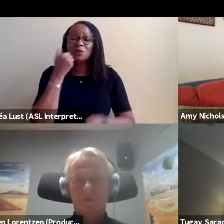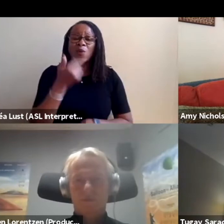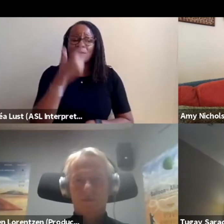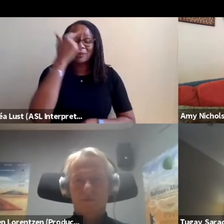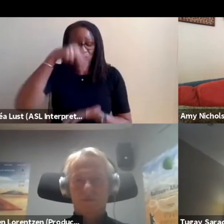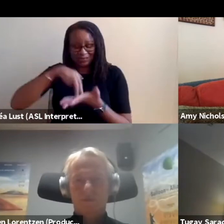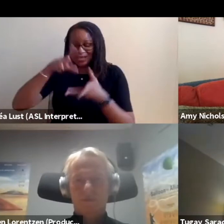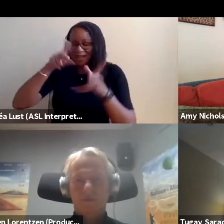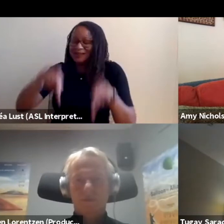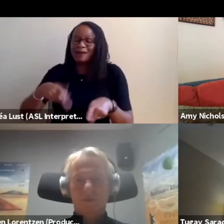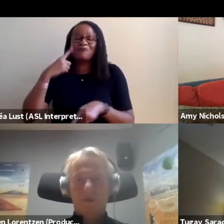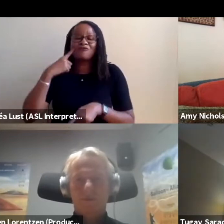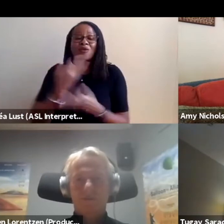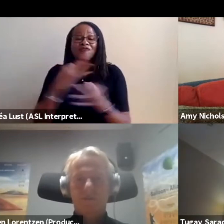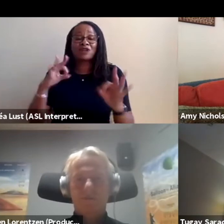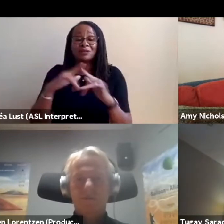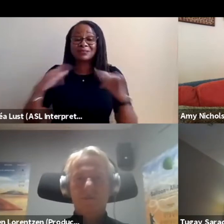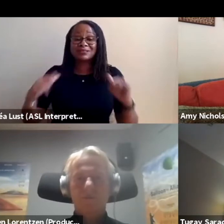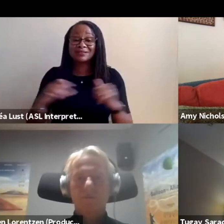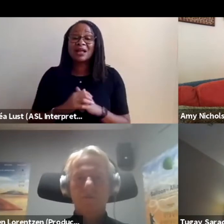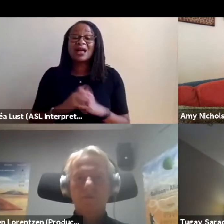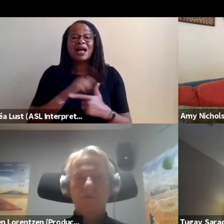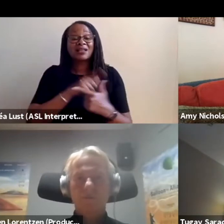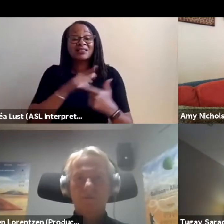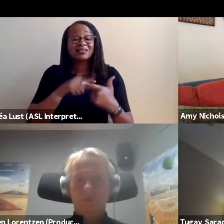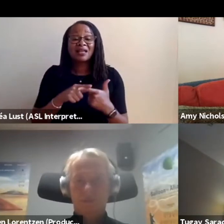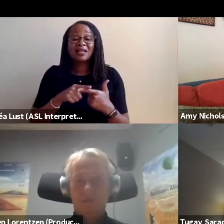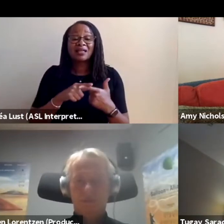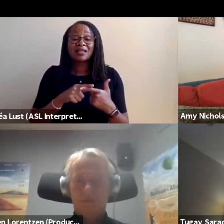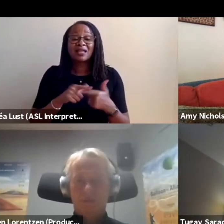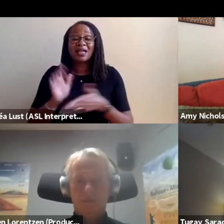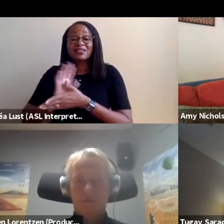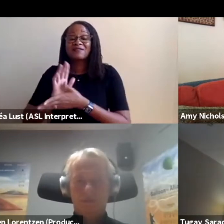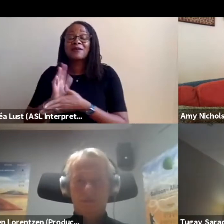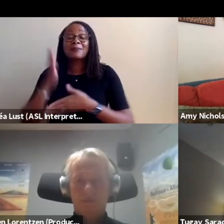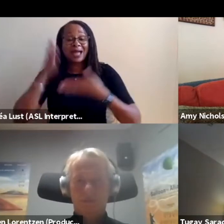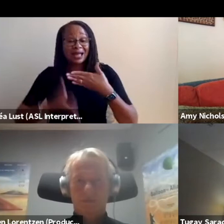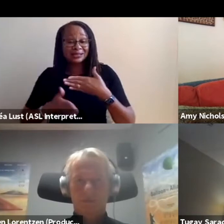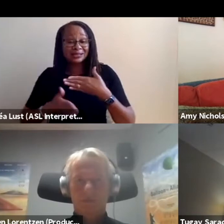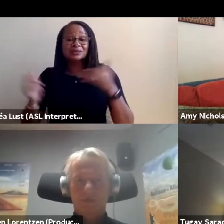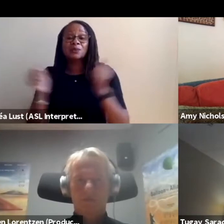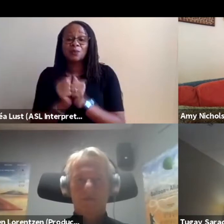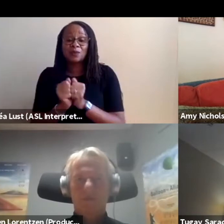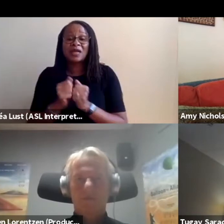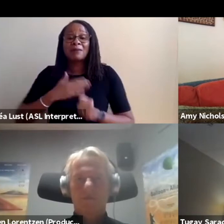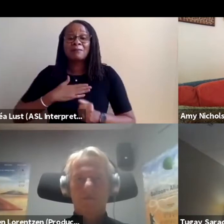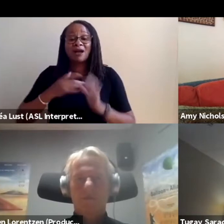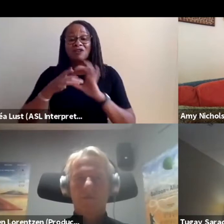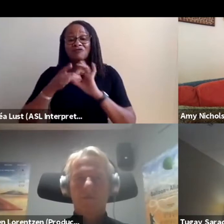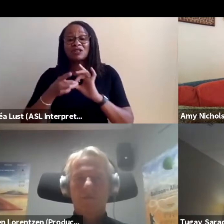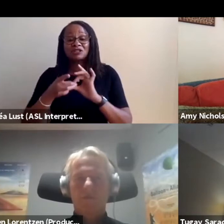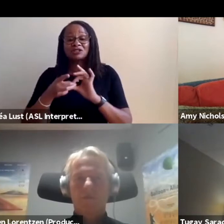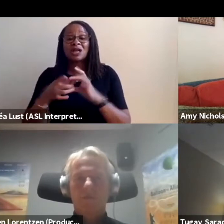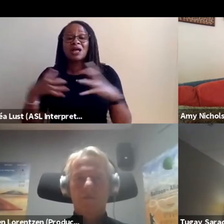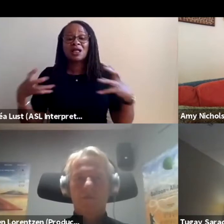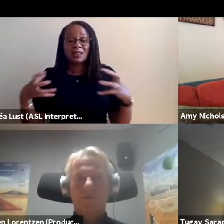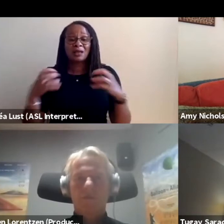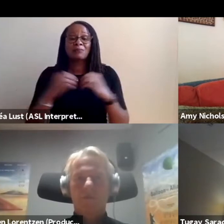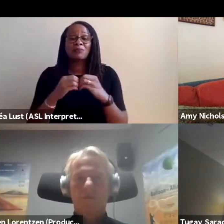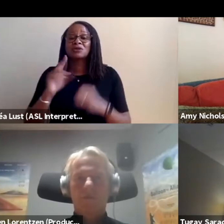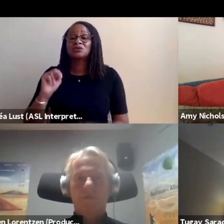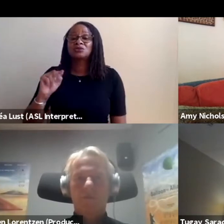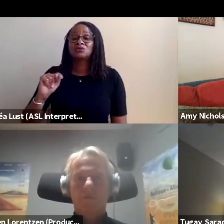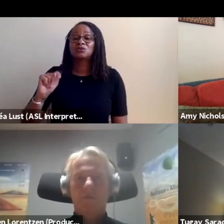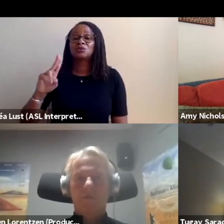for freedom, etc. And then the film ended with my relationship much more with Tugay and